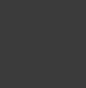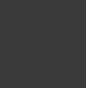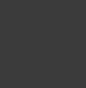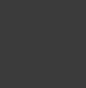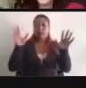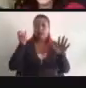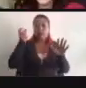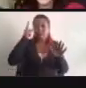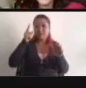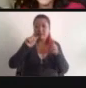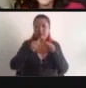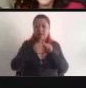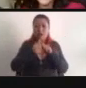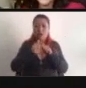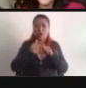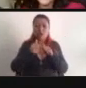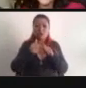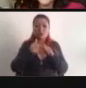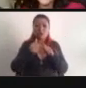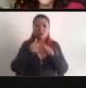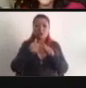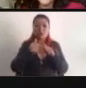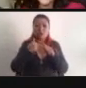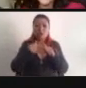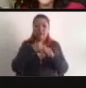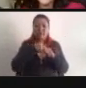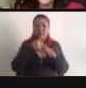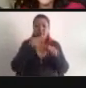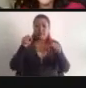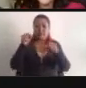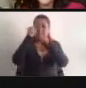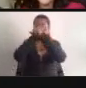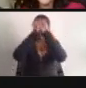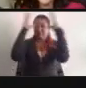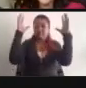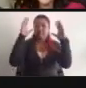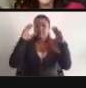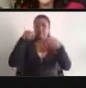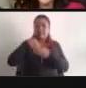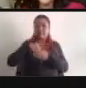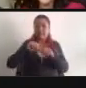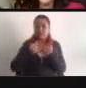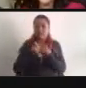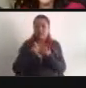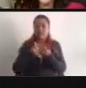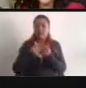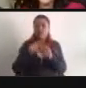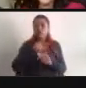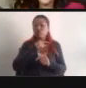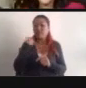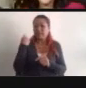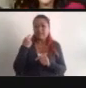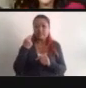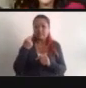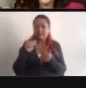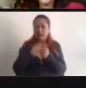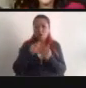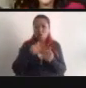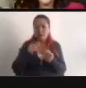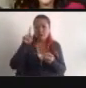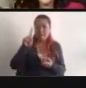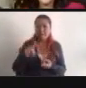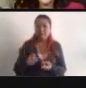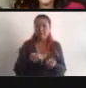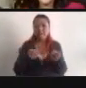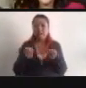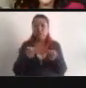understanding of how risks are framed within the agency and how the agency then goes to manage it. And our next speakers in